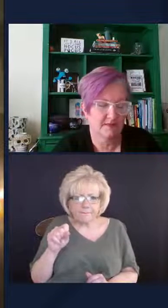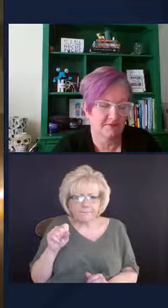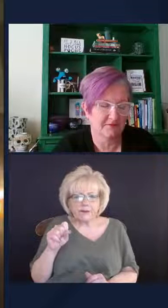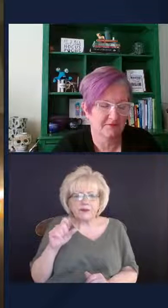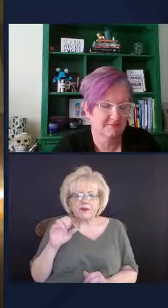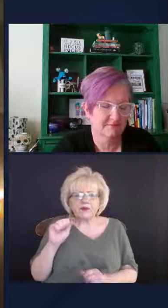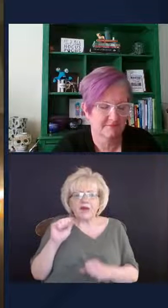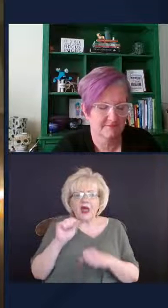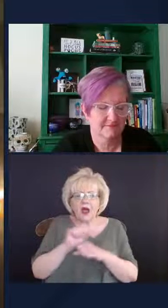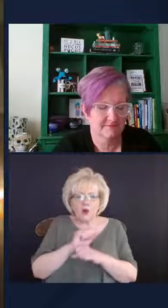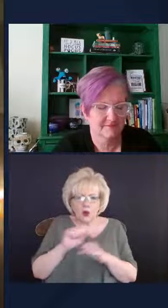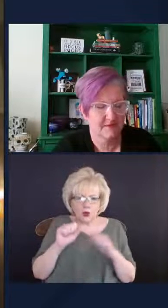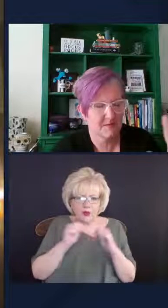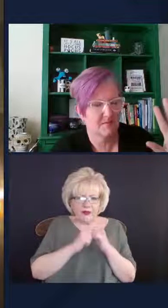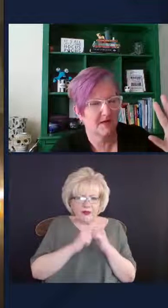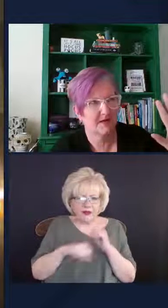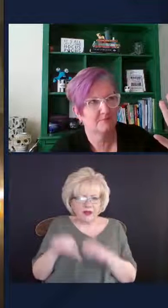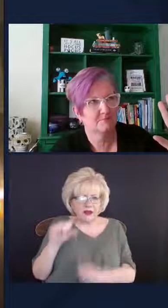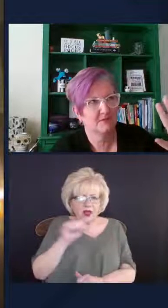with another